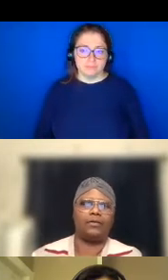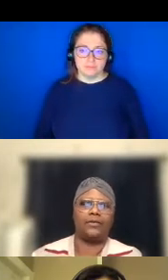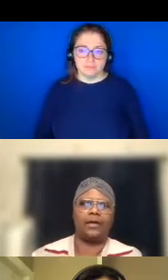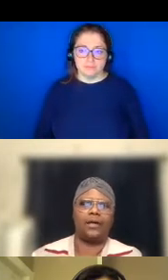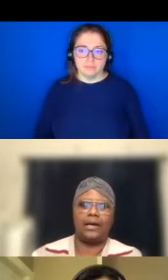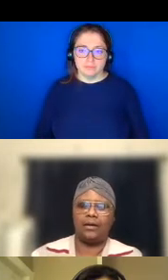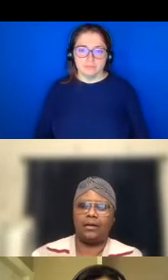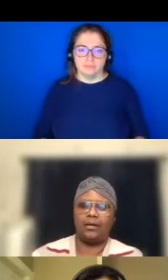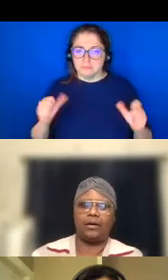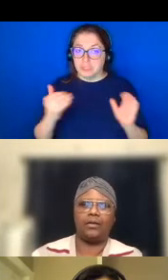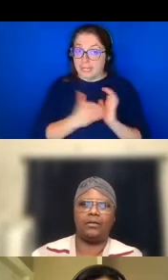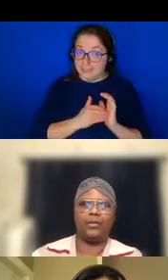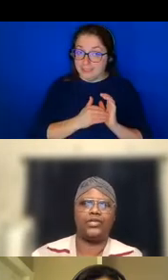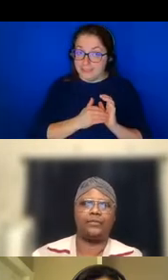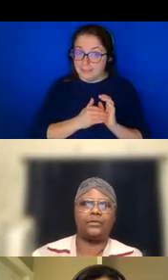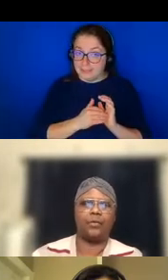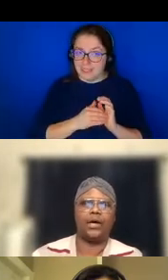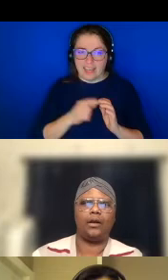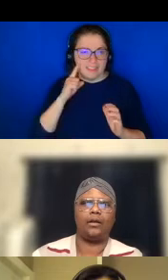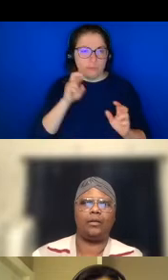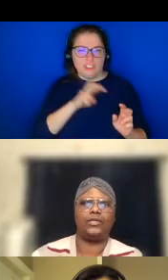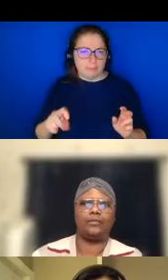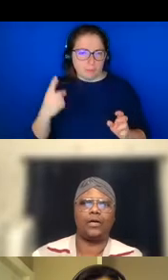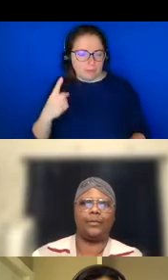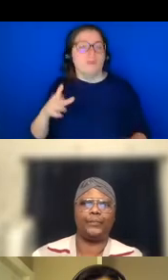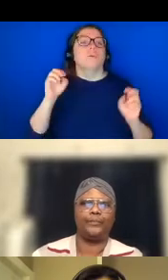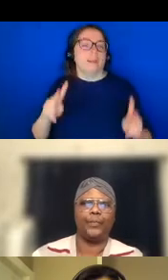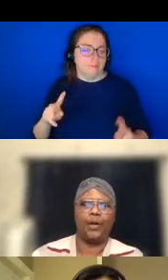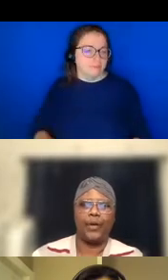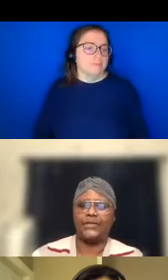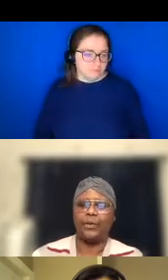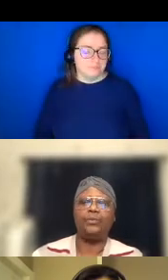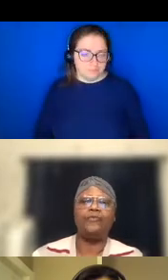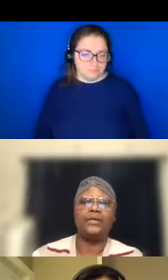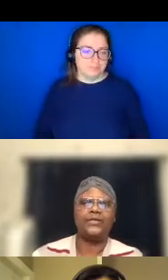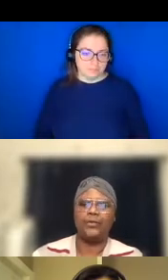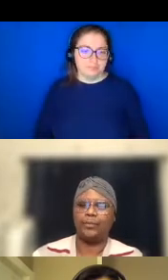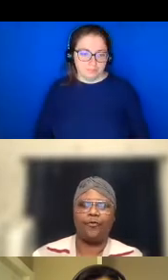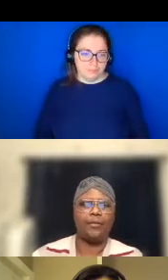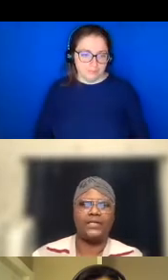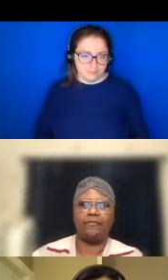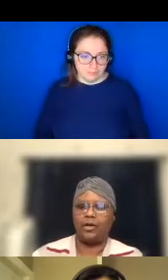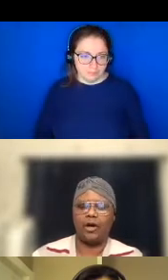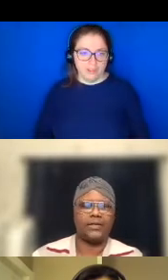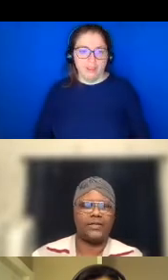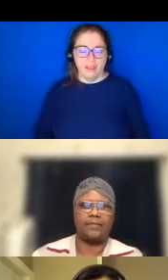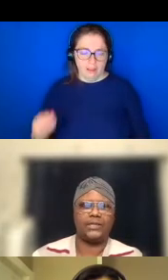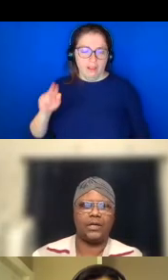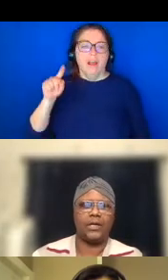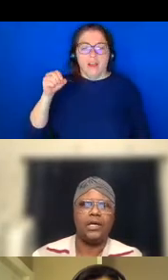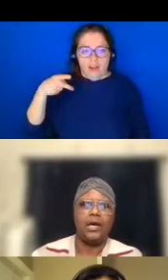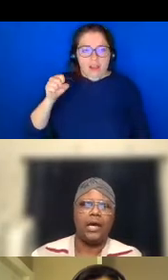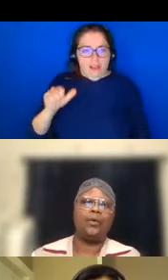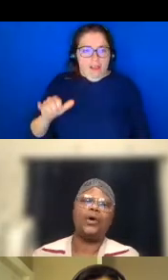Let's try that again. I think we jumped one. We jumped a couple. Okay, so we're going to move on to the performance of an